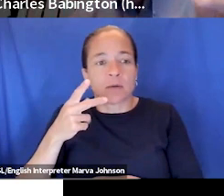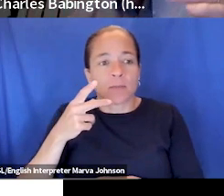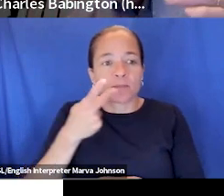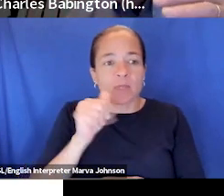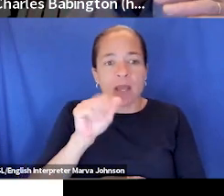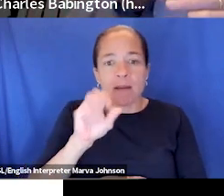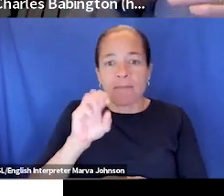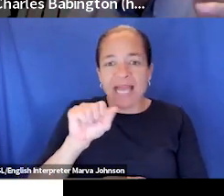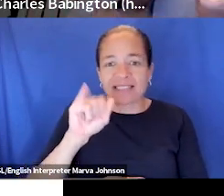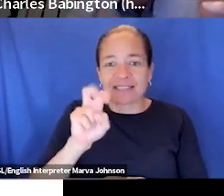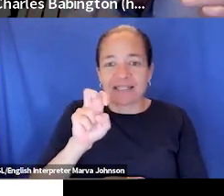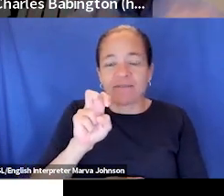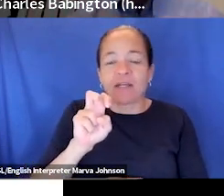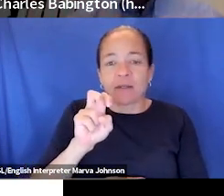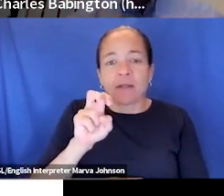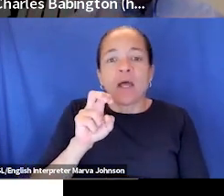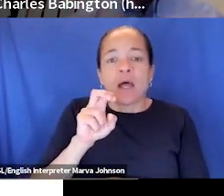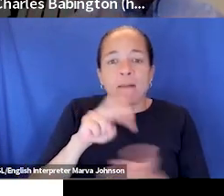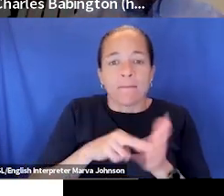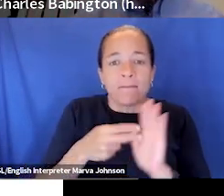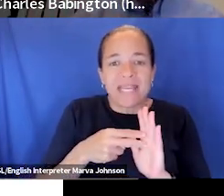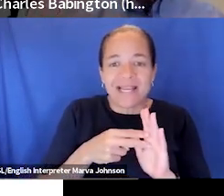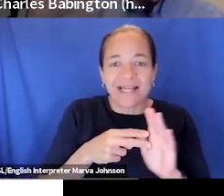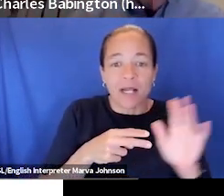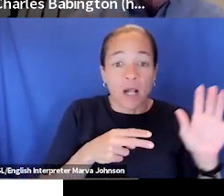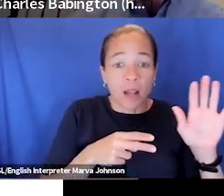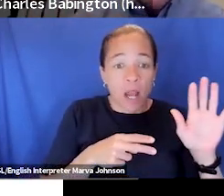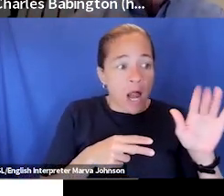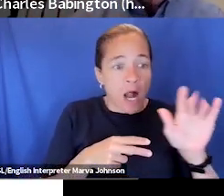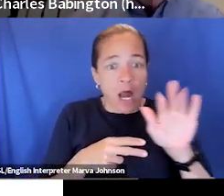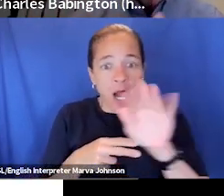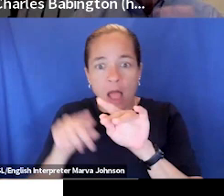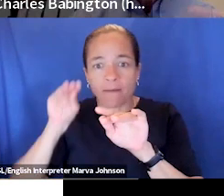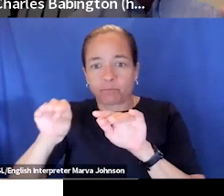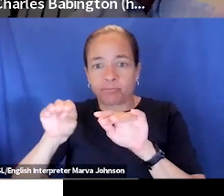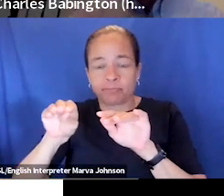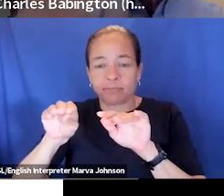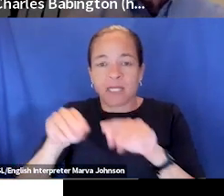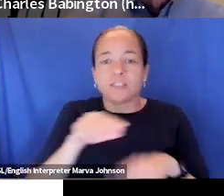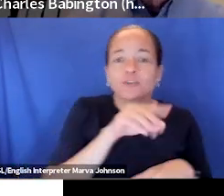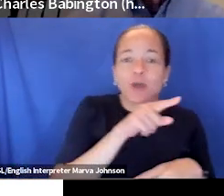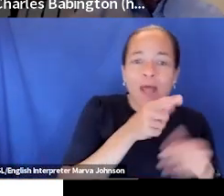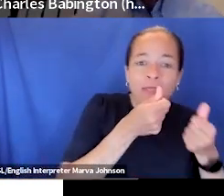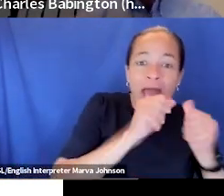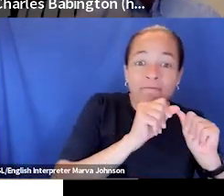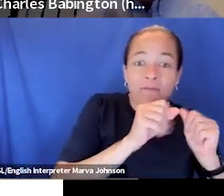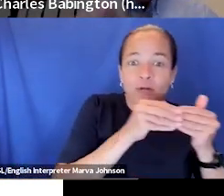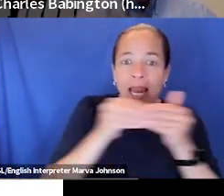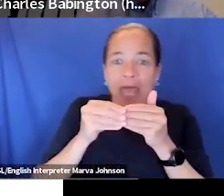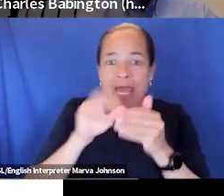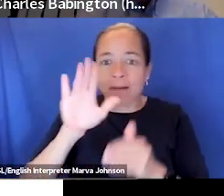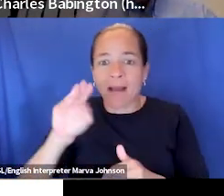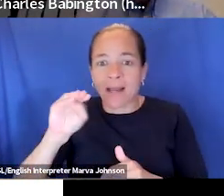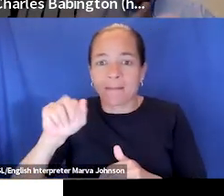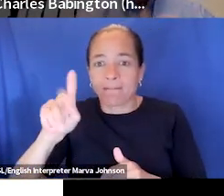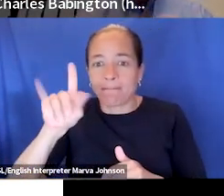either late at the end or they're not there at all. So the effort was led by Marty. You can tell that's weak. You have to have a